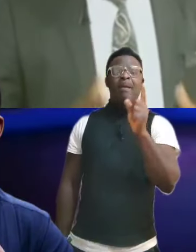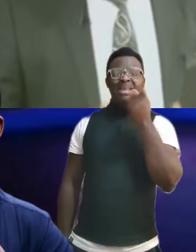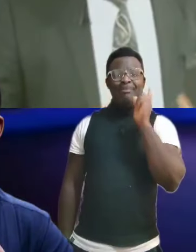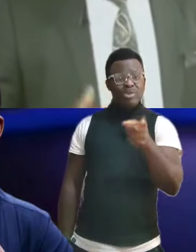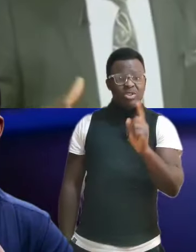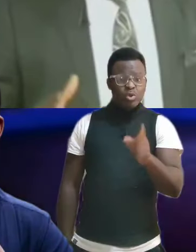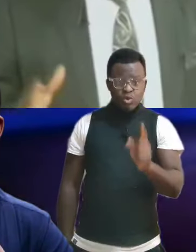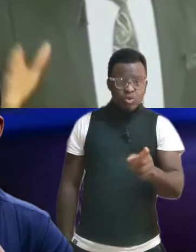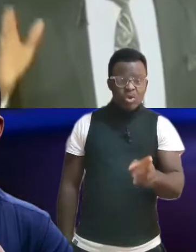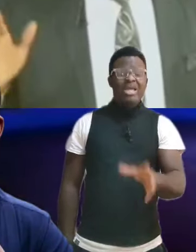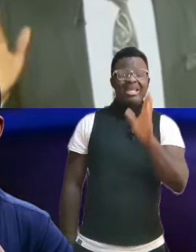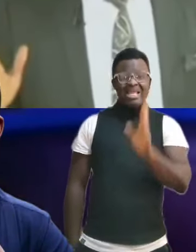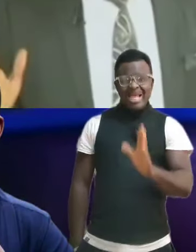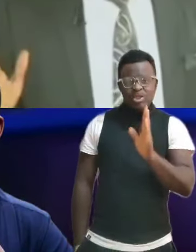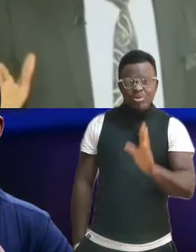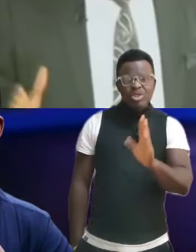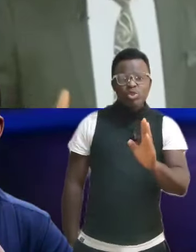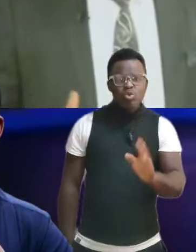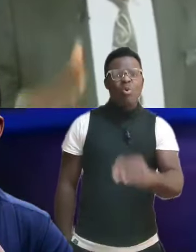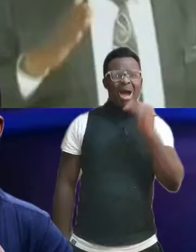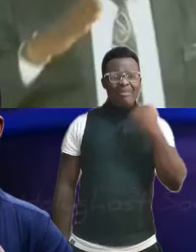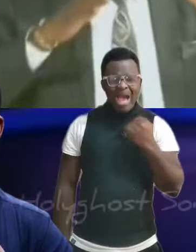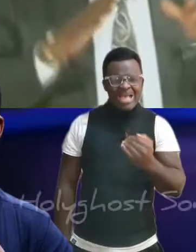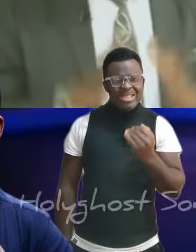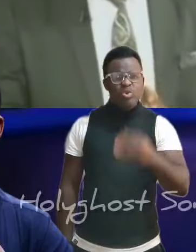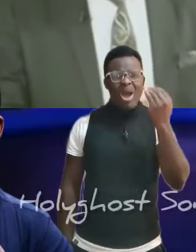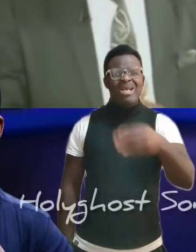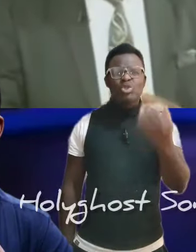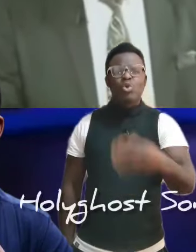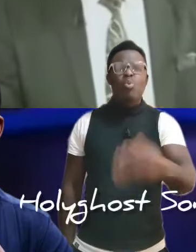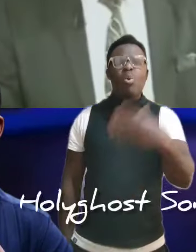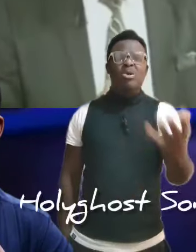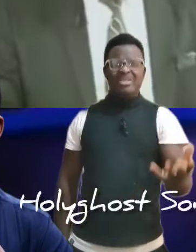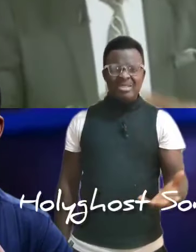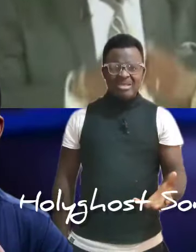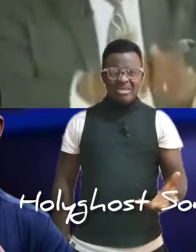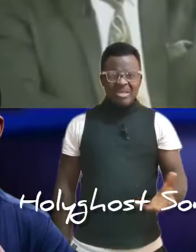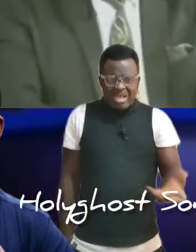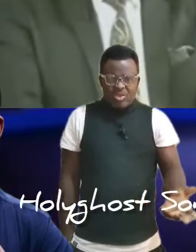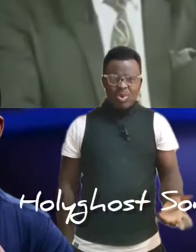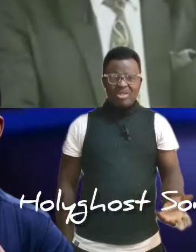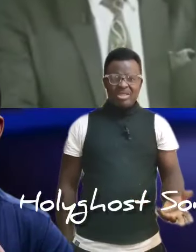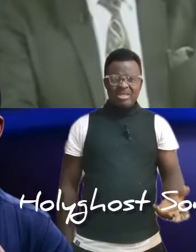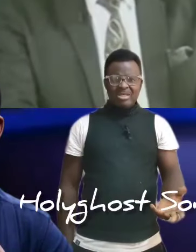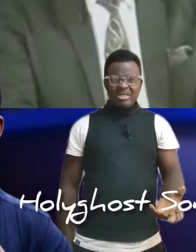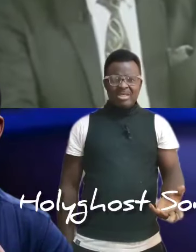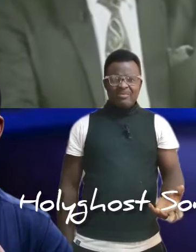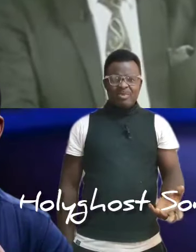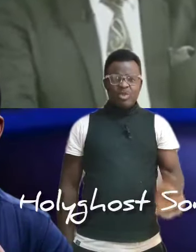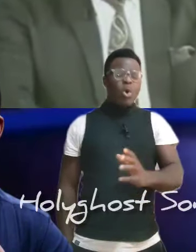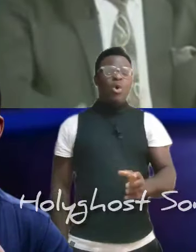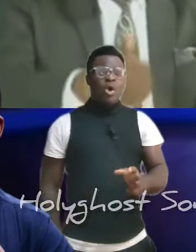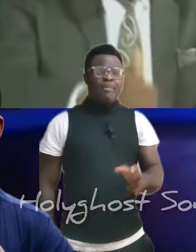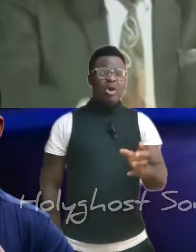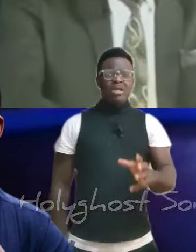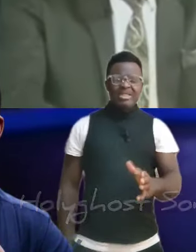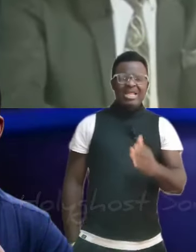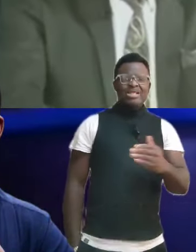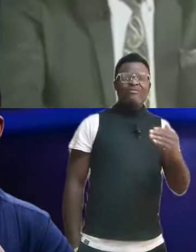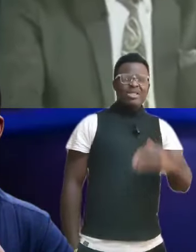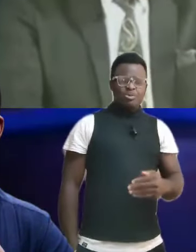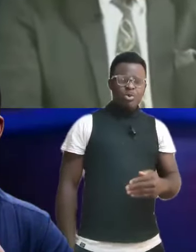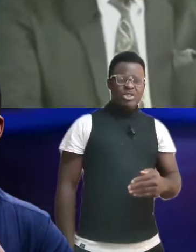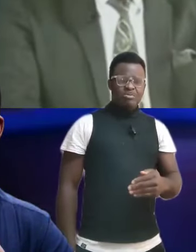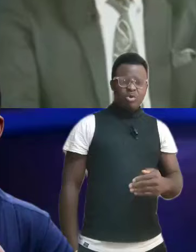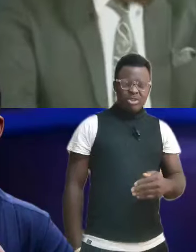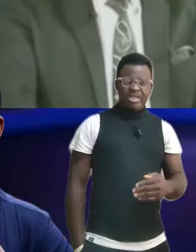into society was based on social contract. It was based on this social contract that government was instituted. Because in every